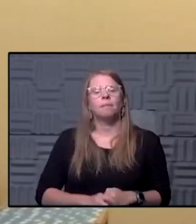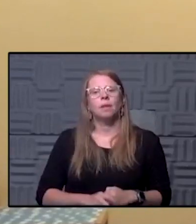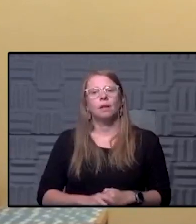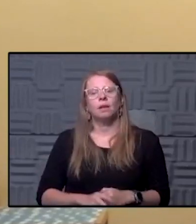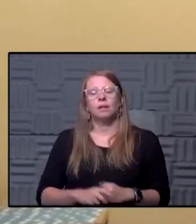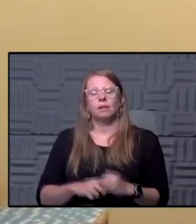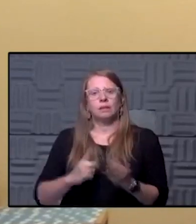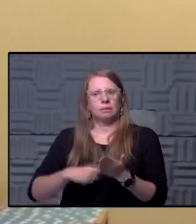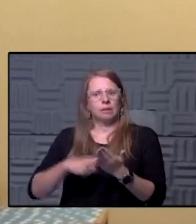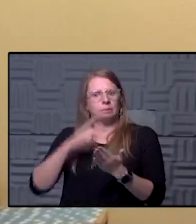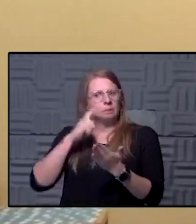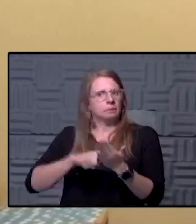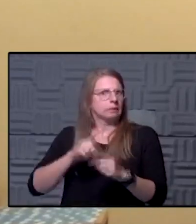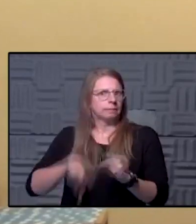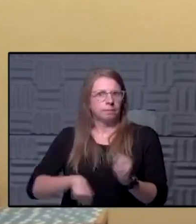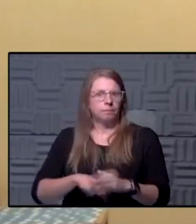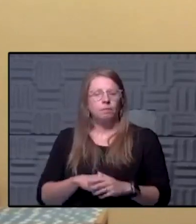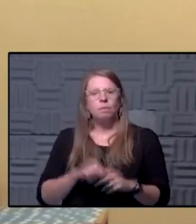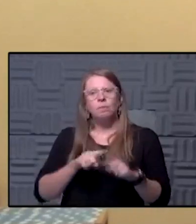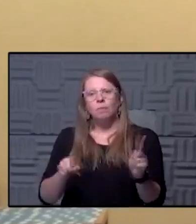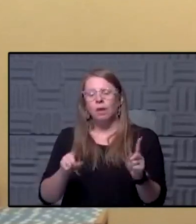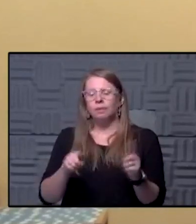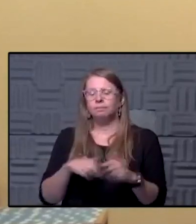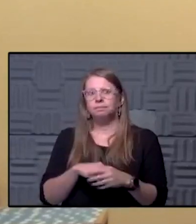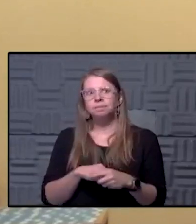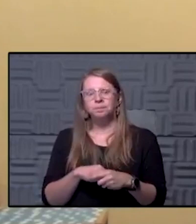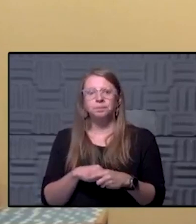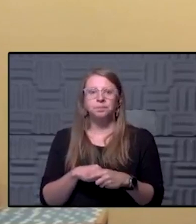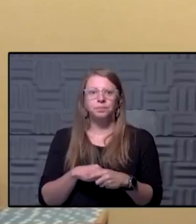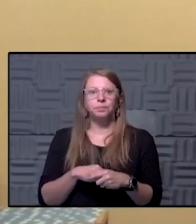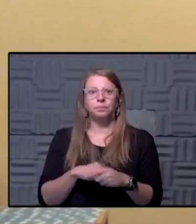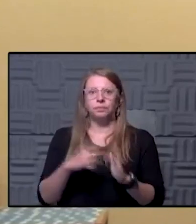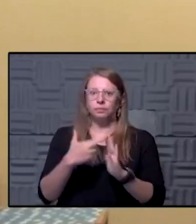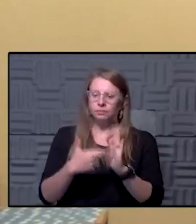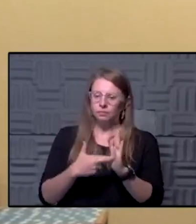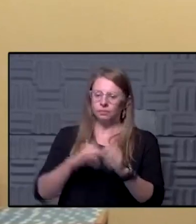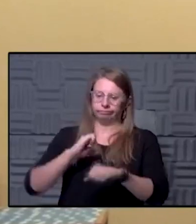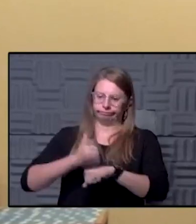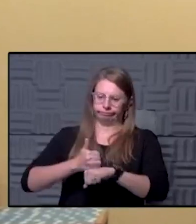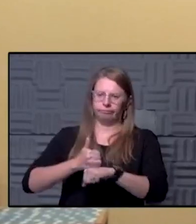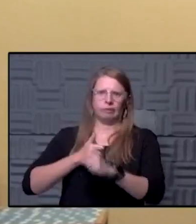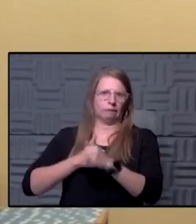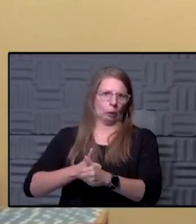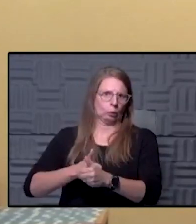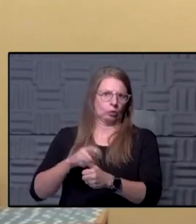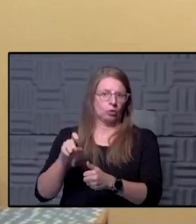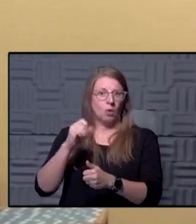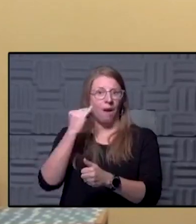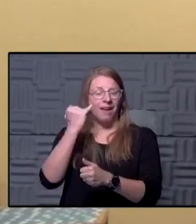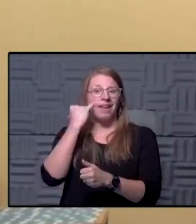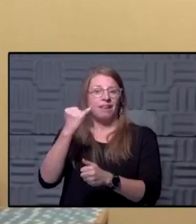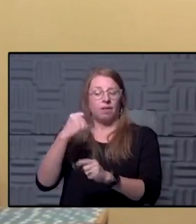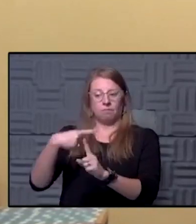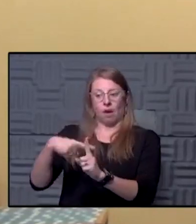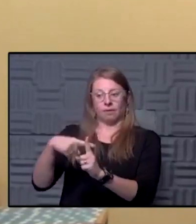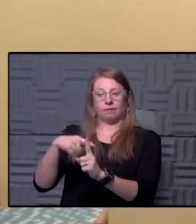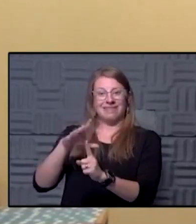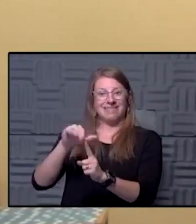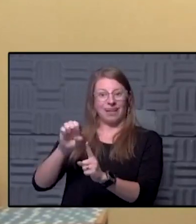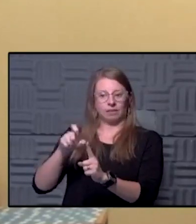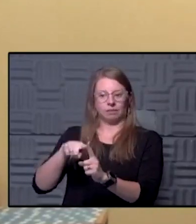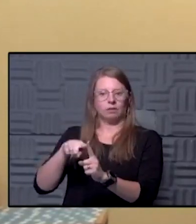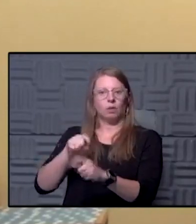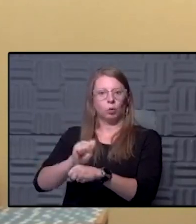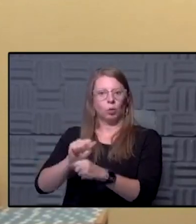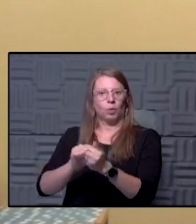can't tell, but we have really strong rules in place so that if we do find a positive case, we're working